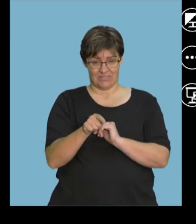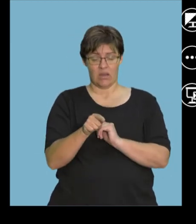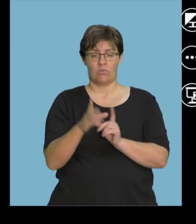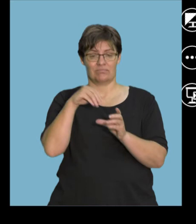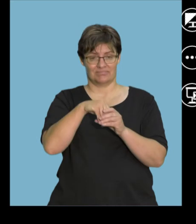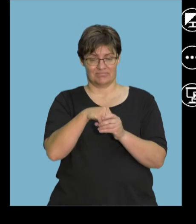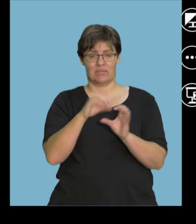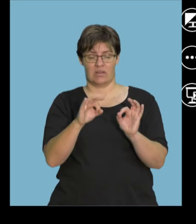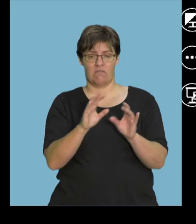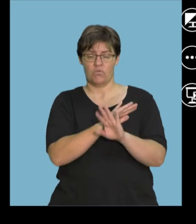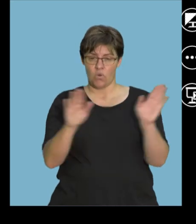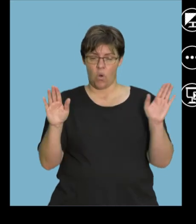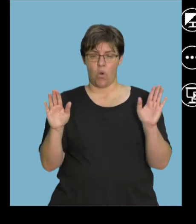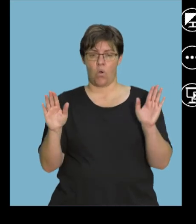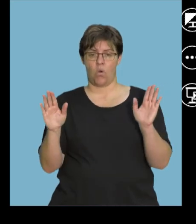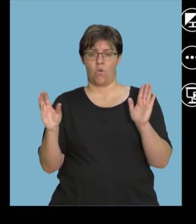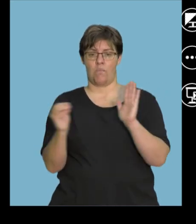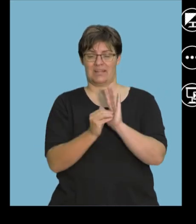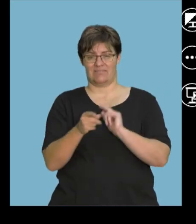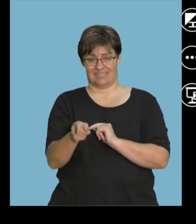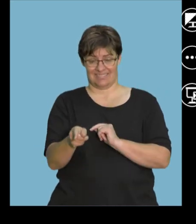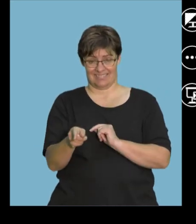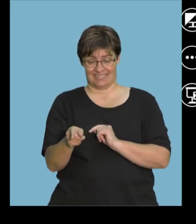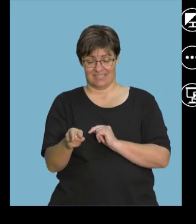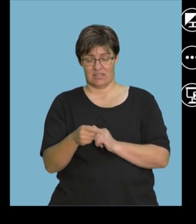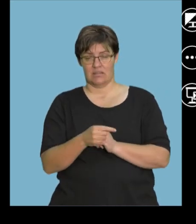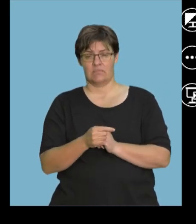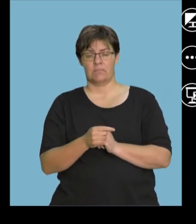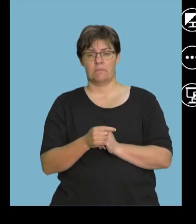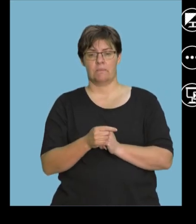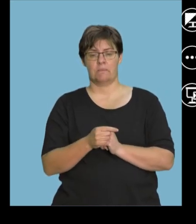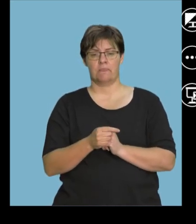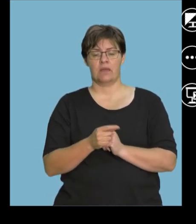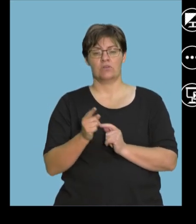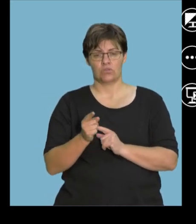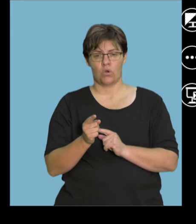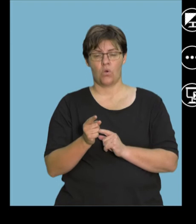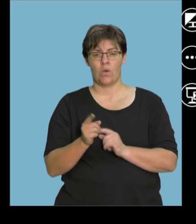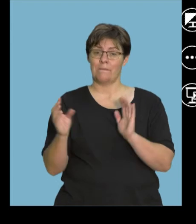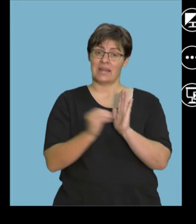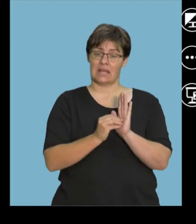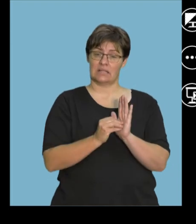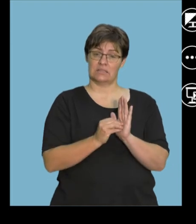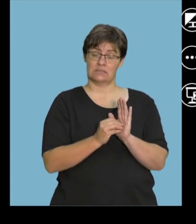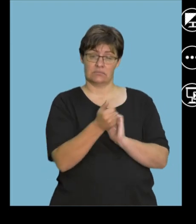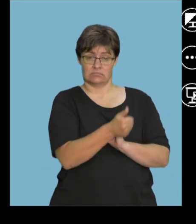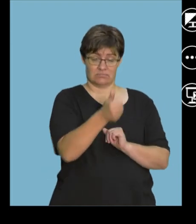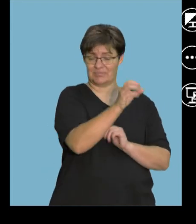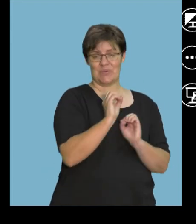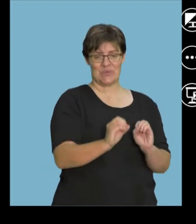the atoms of non-magnetic materials. So as a result, if they are not aligned, so we don't have a magnetic